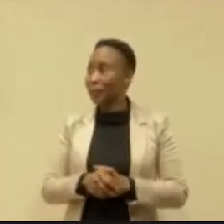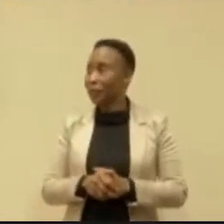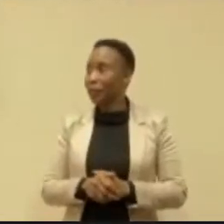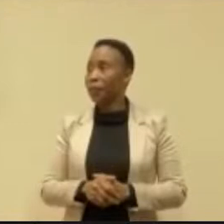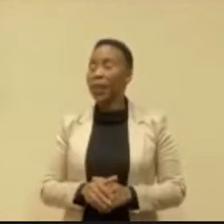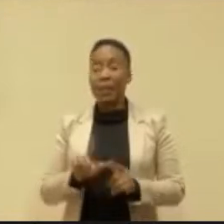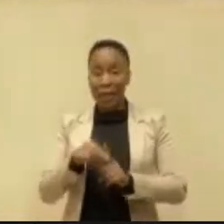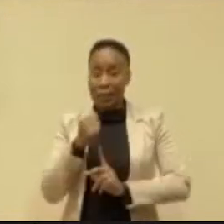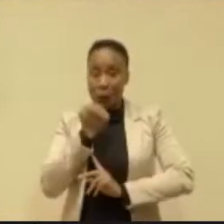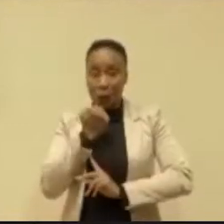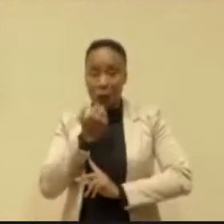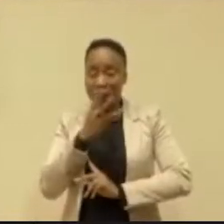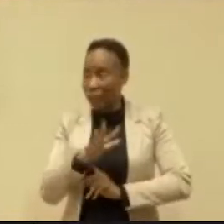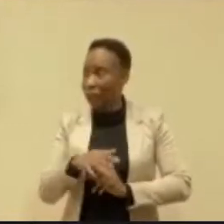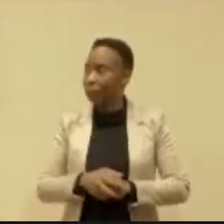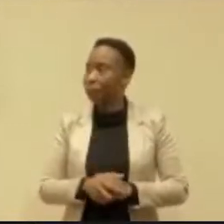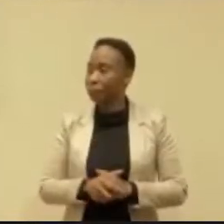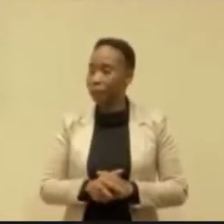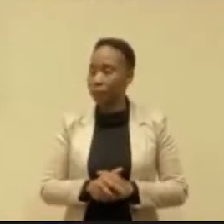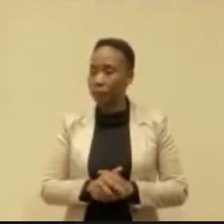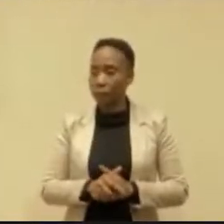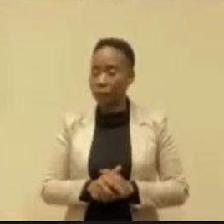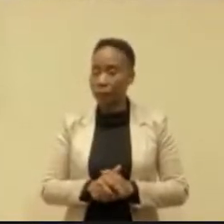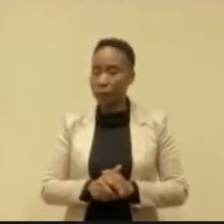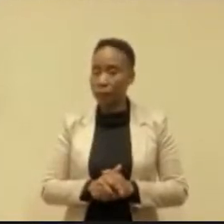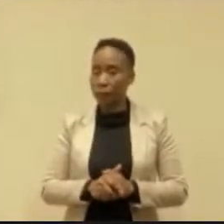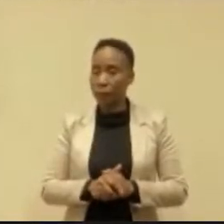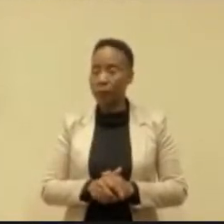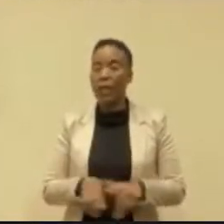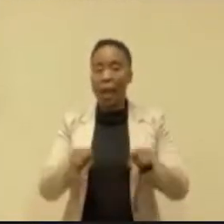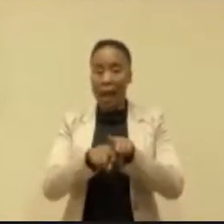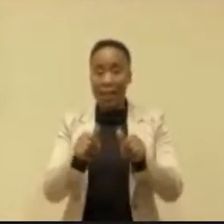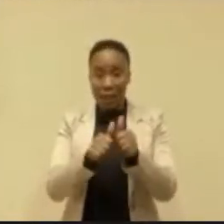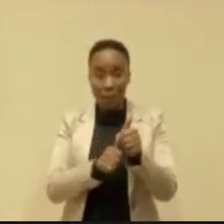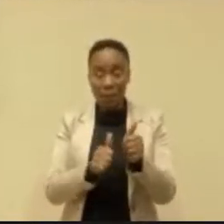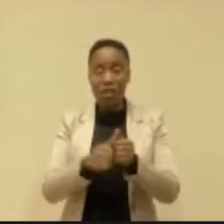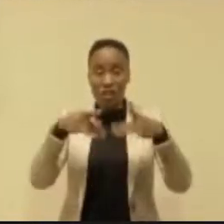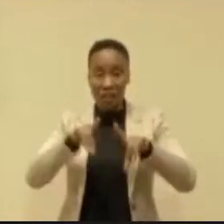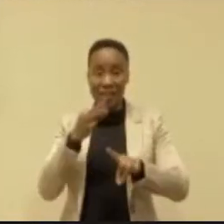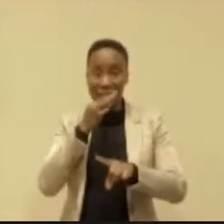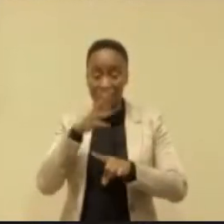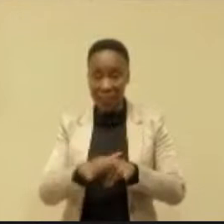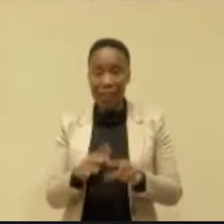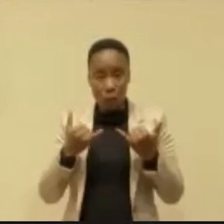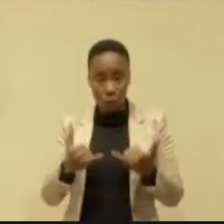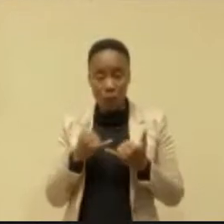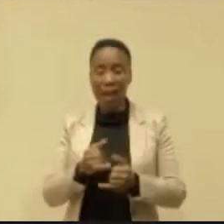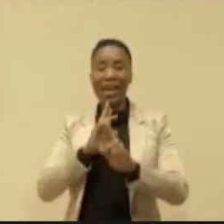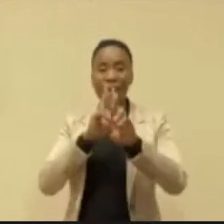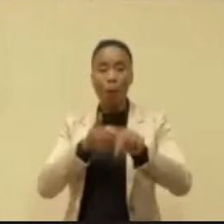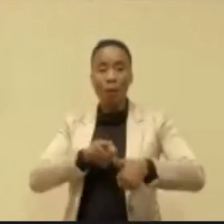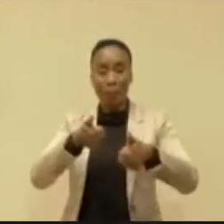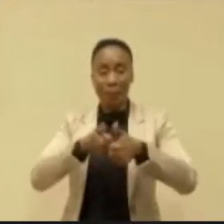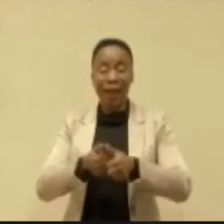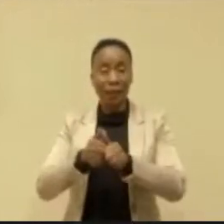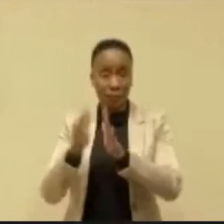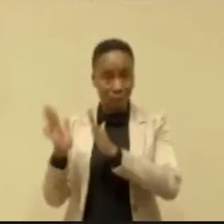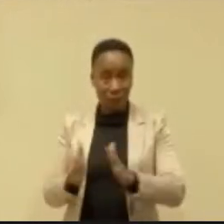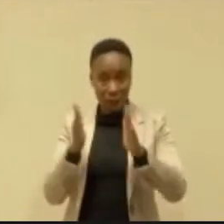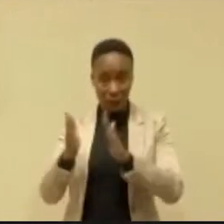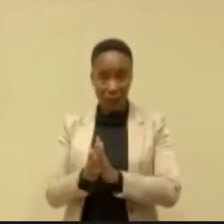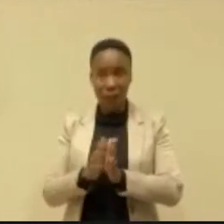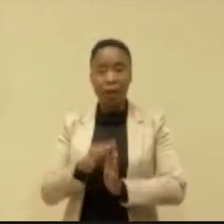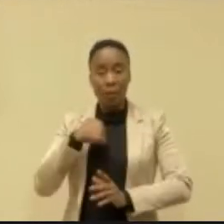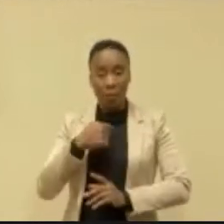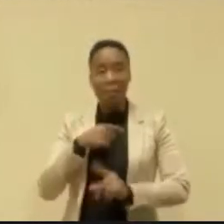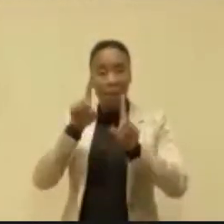forgiveness now like the deputy chair said today is report back session so i must just